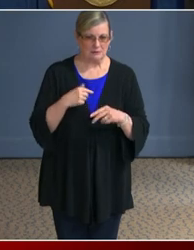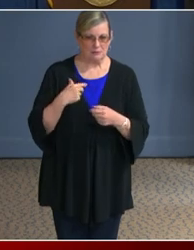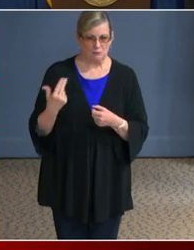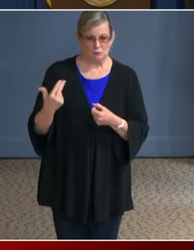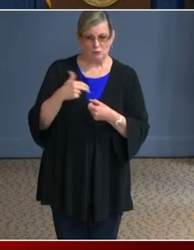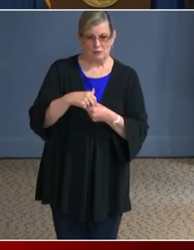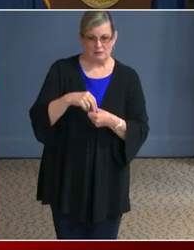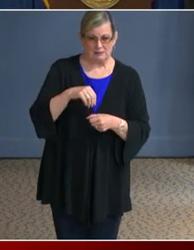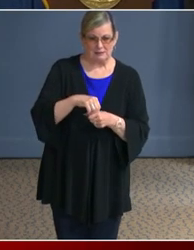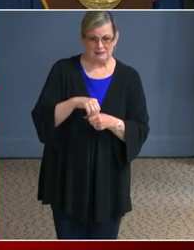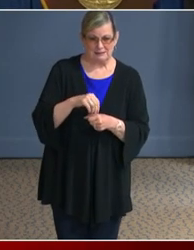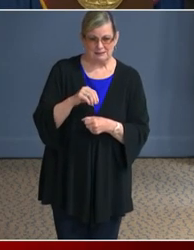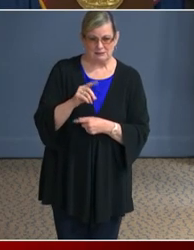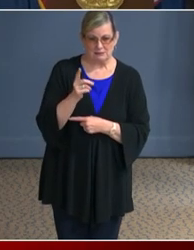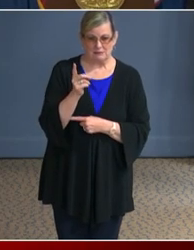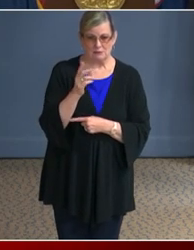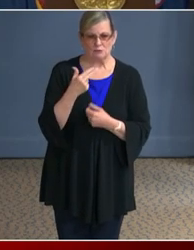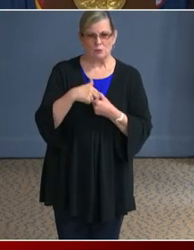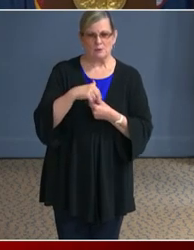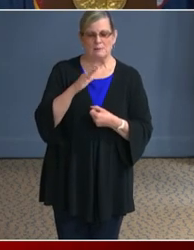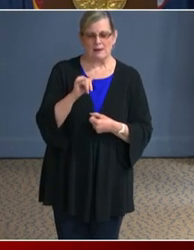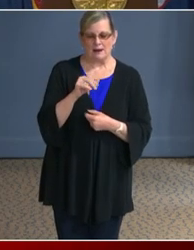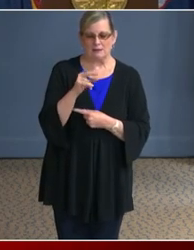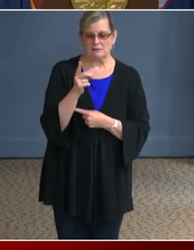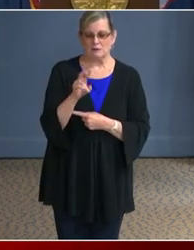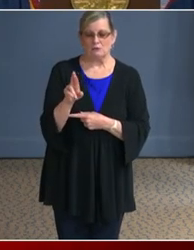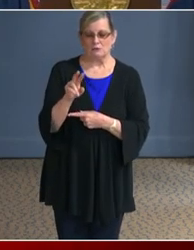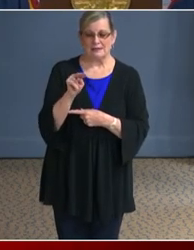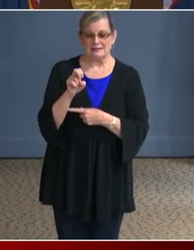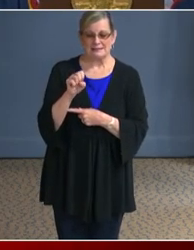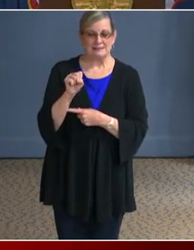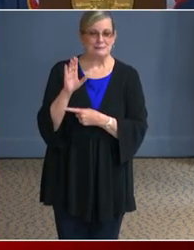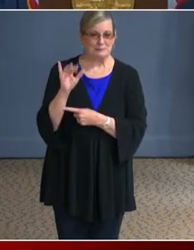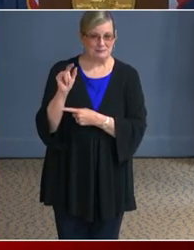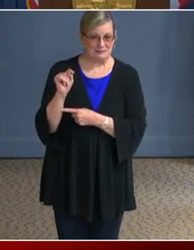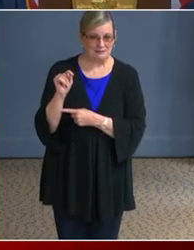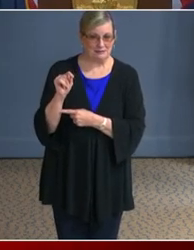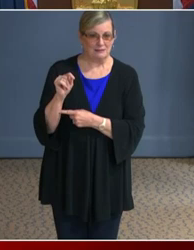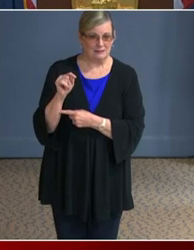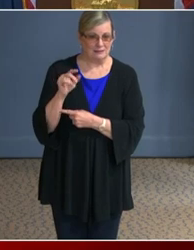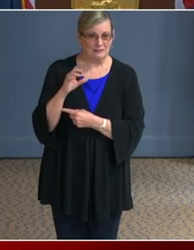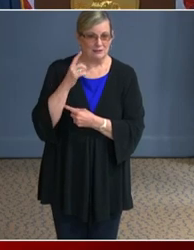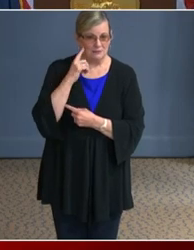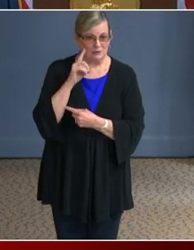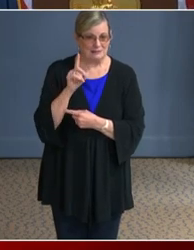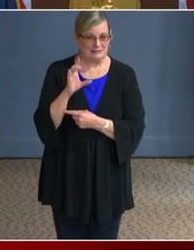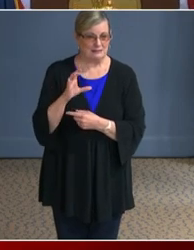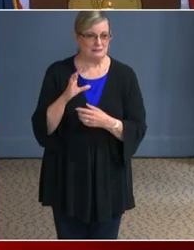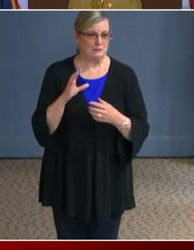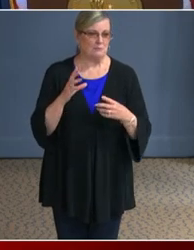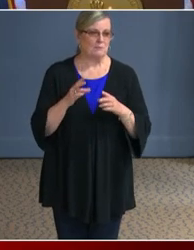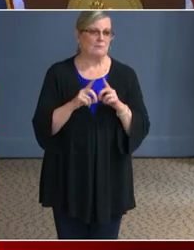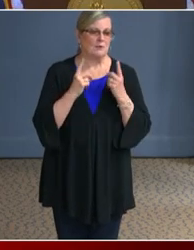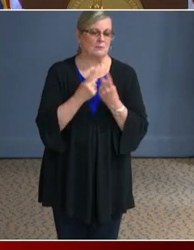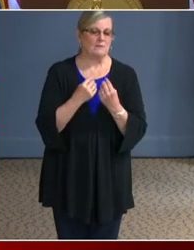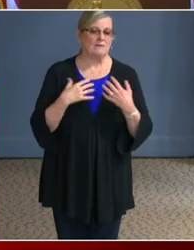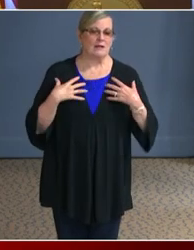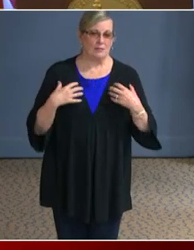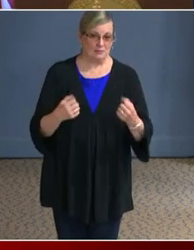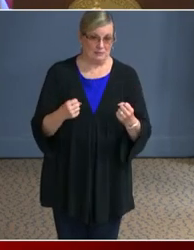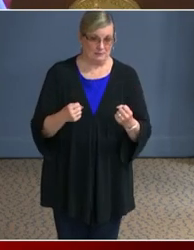Health, Director Chris Rodriguez, the Director of DCH SEMA, Kevin Donahue, the City Administrator for the District of